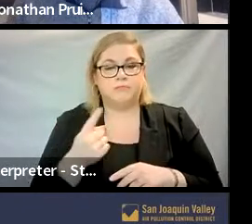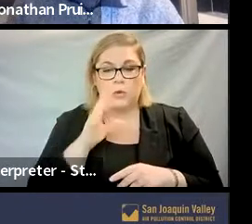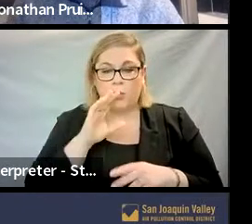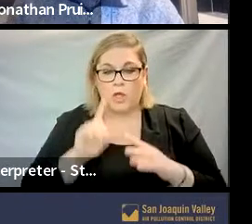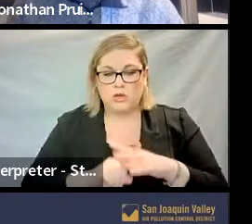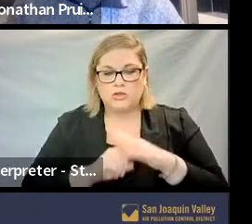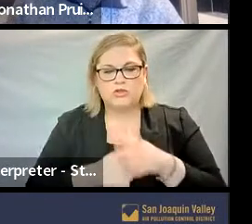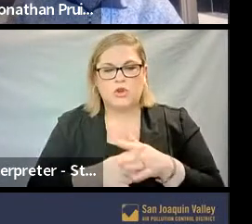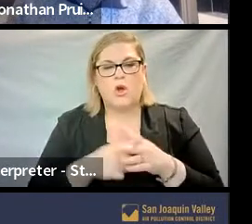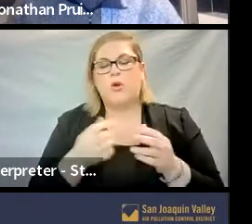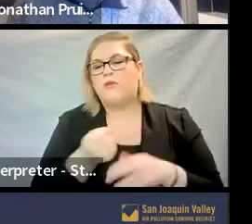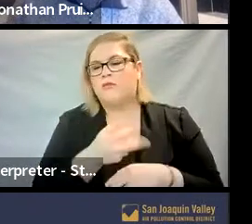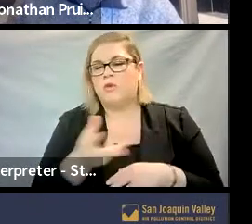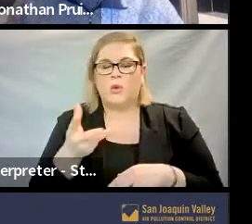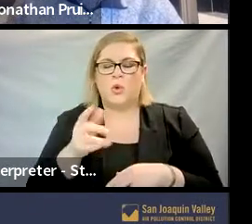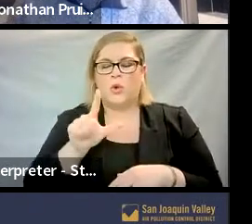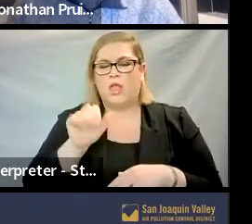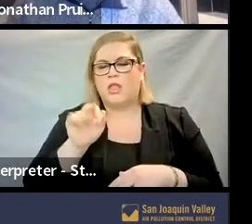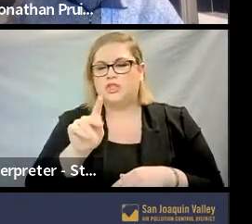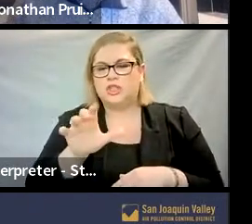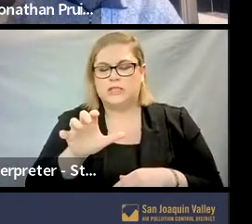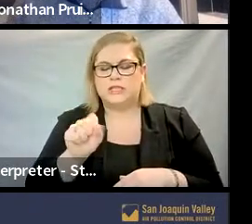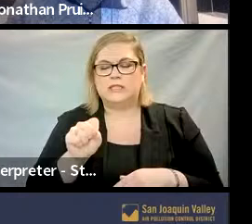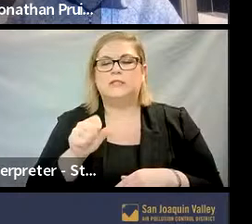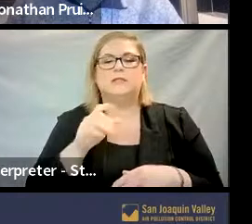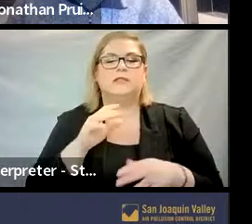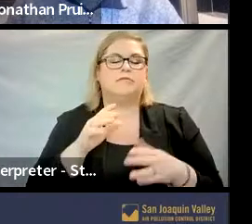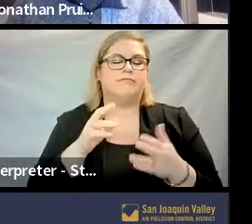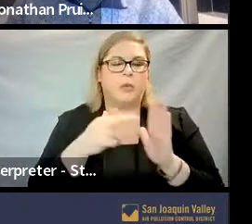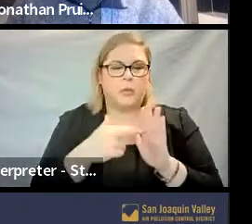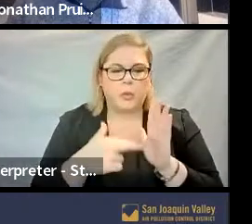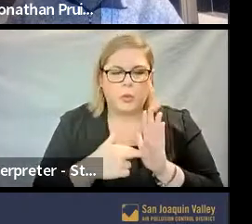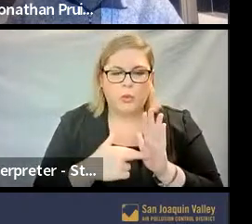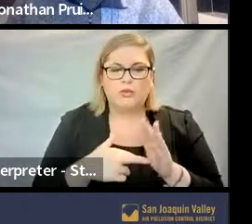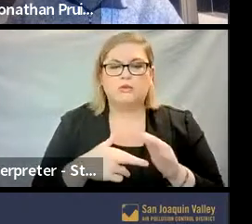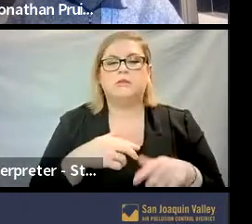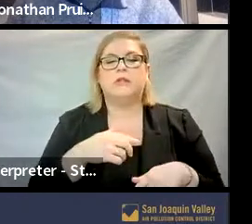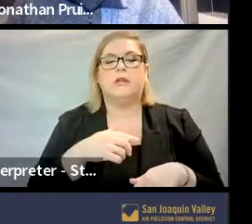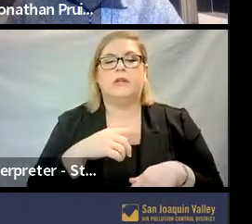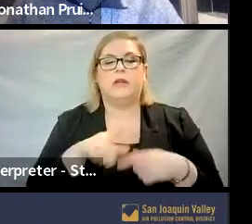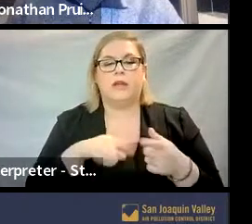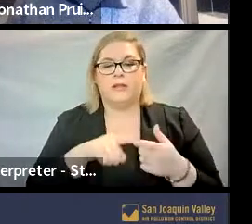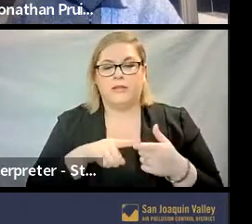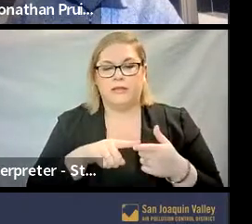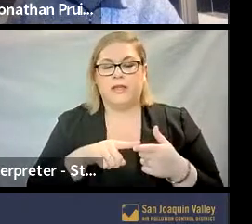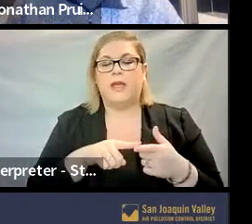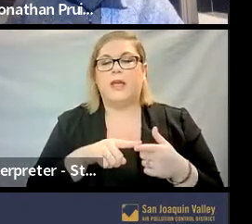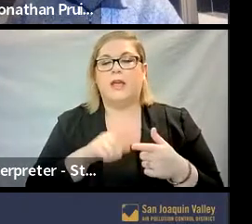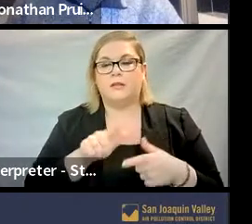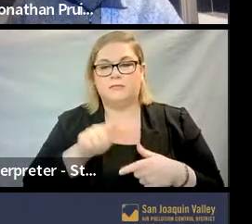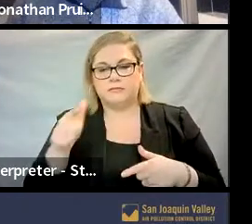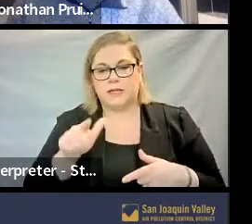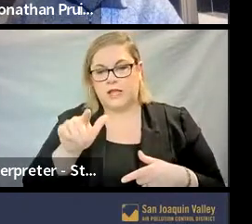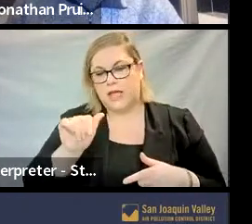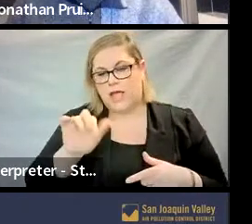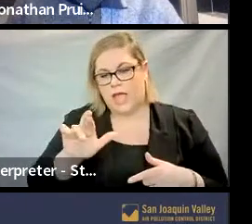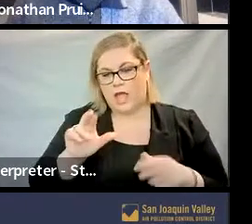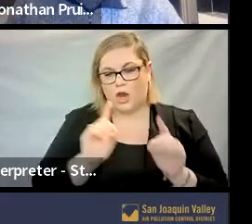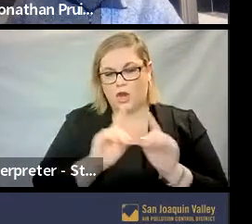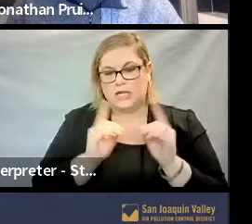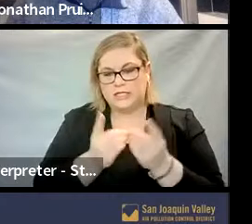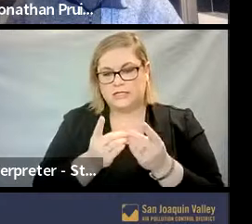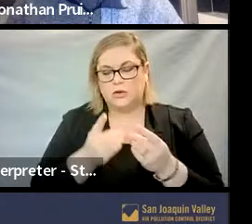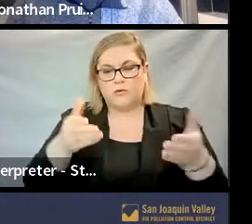few logistics first and some housekeeping items before we turn it over to the Air District for some